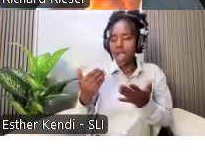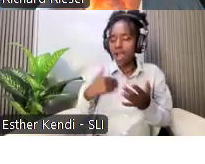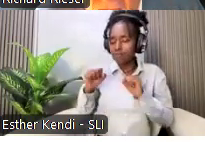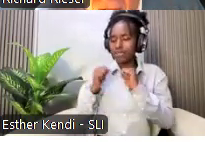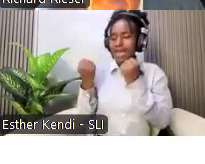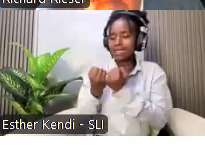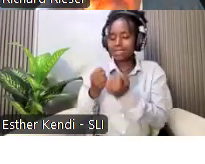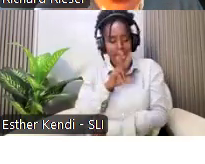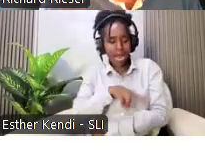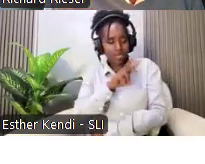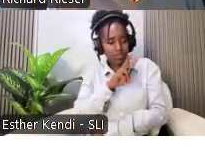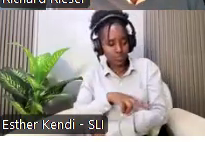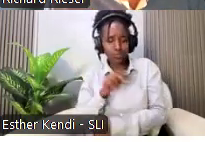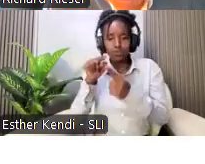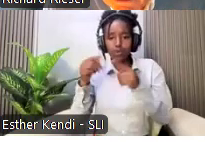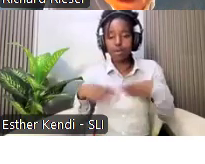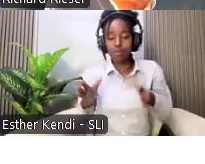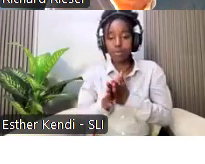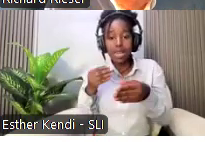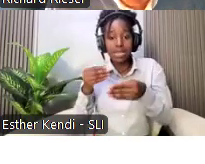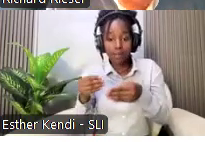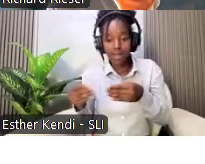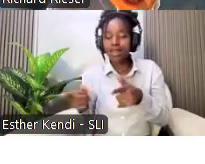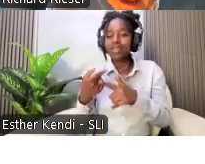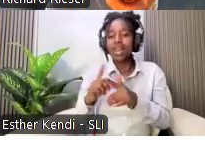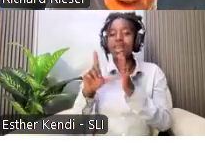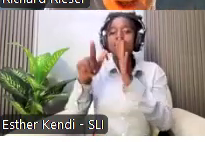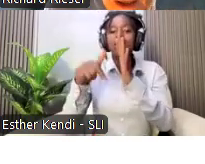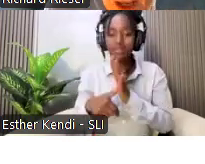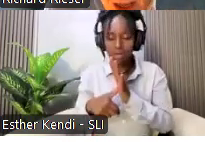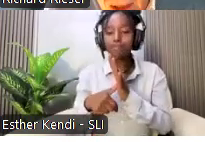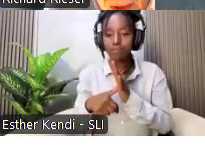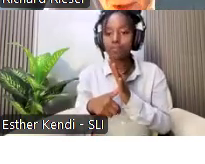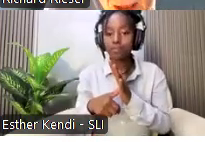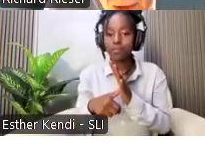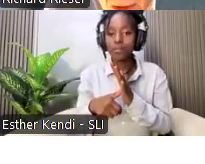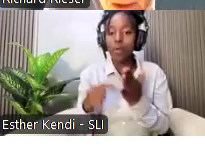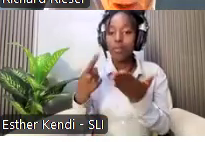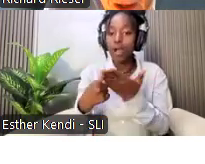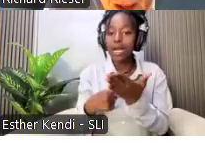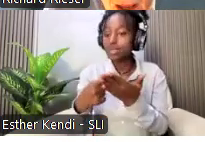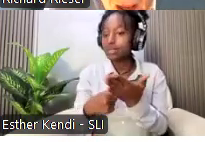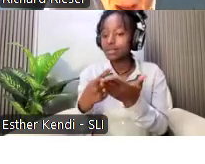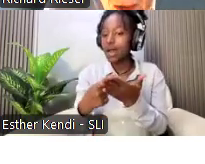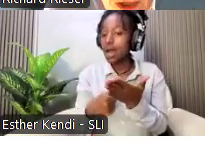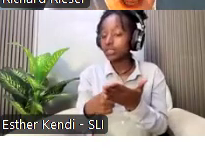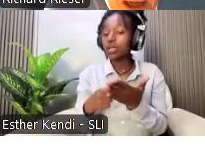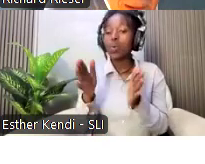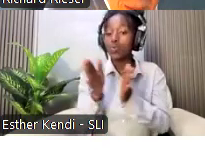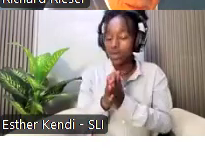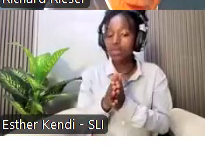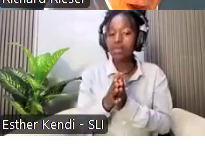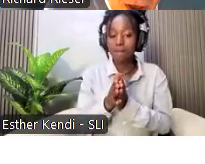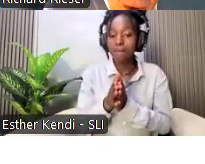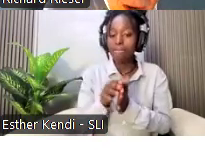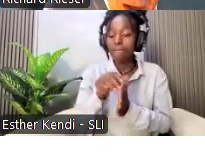disabled people, that finally convinced the UN General Assembly in 2000 to set